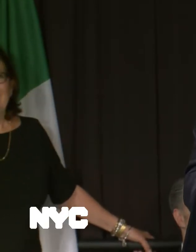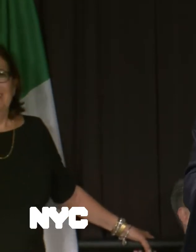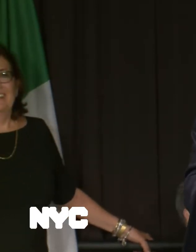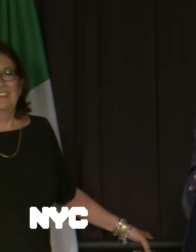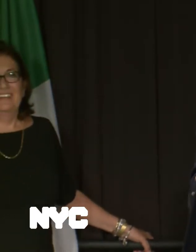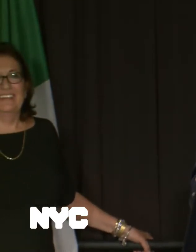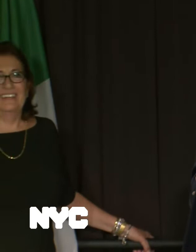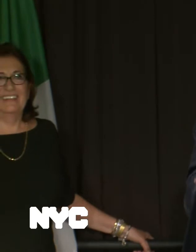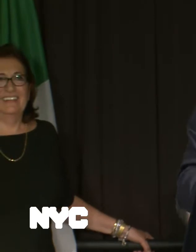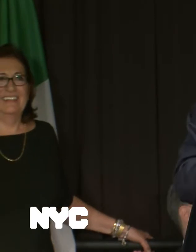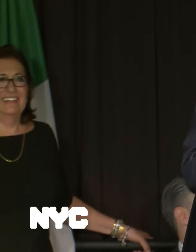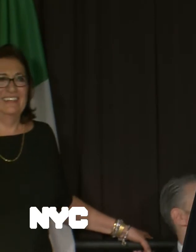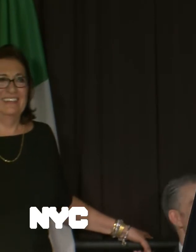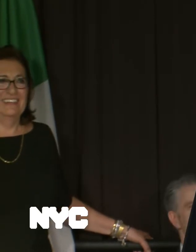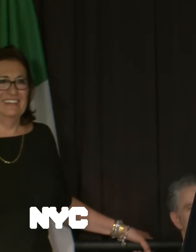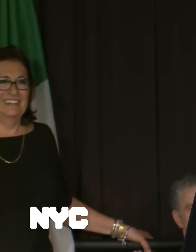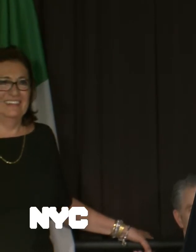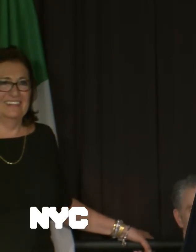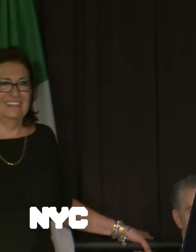Get ready.